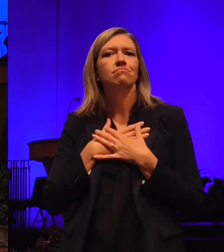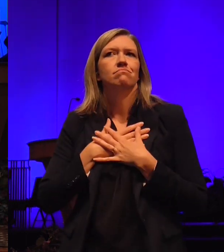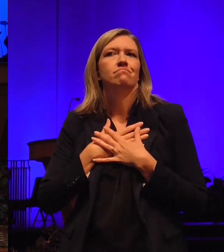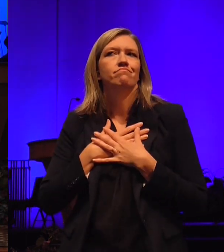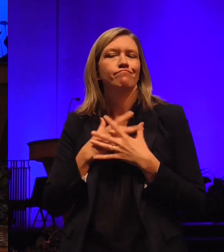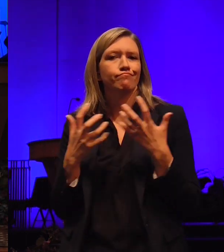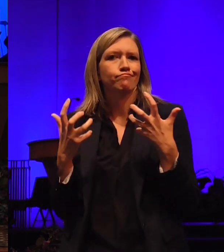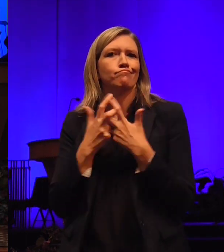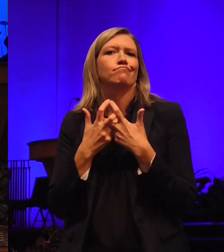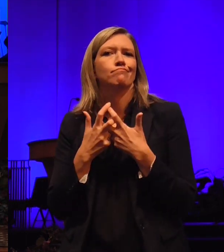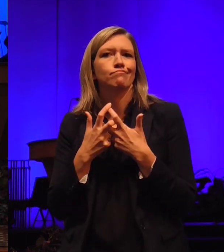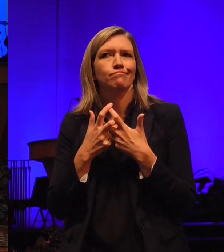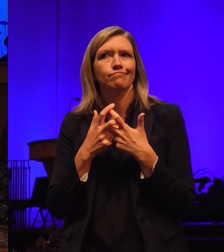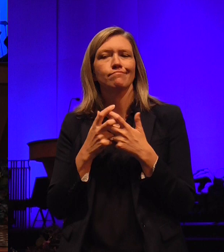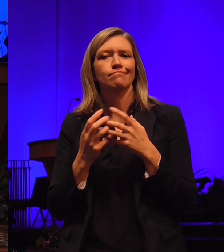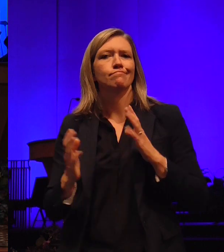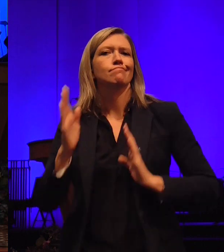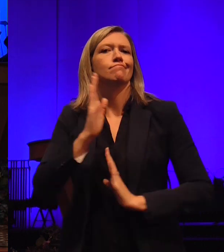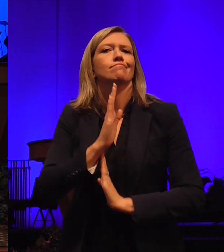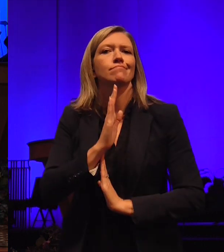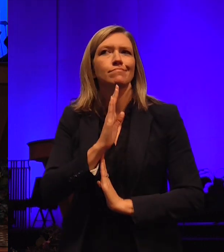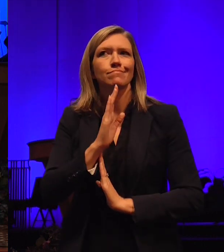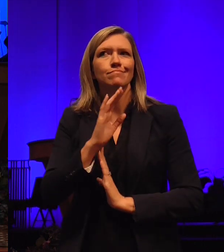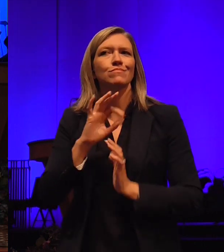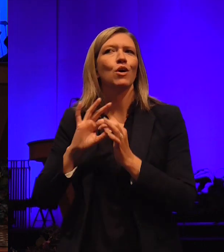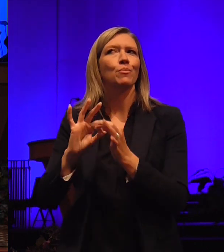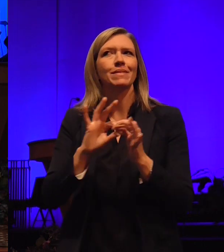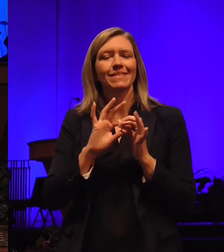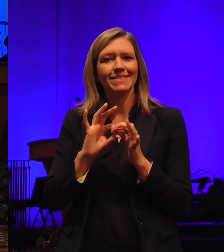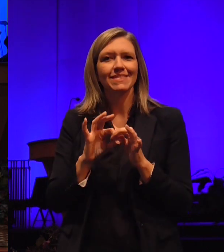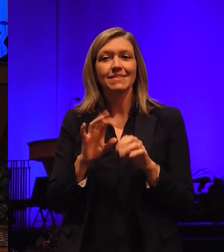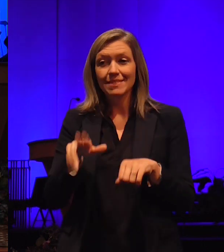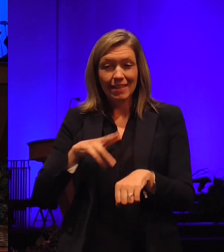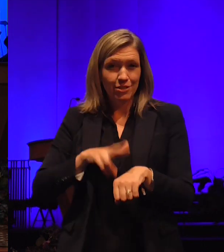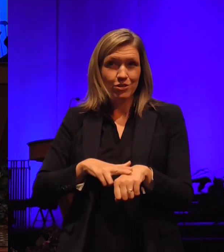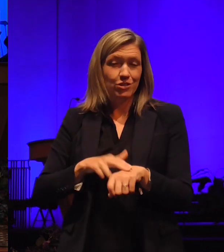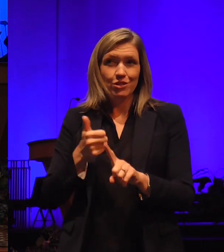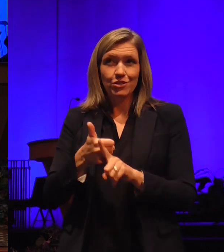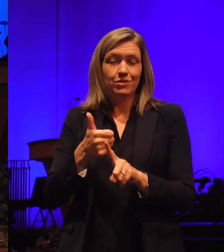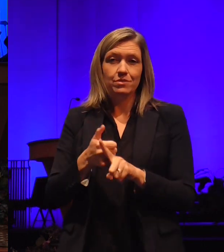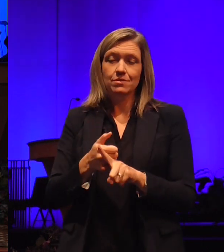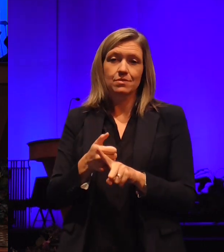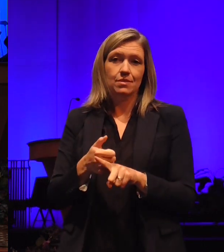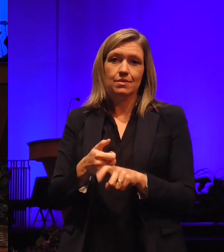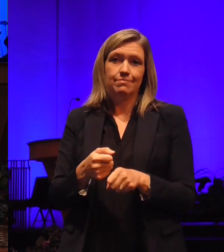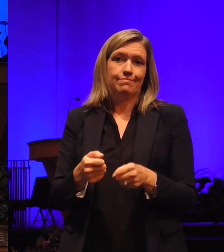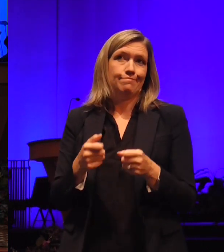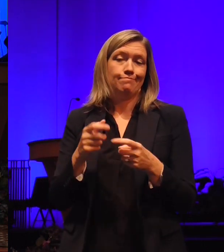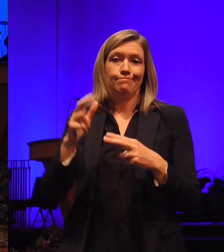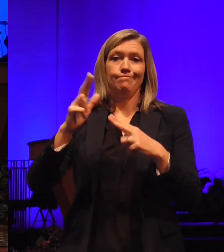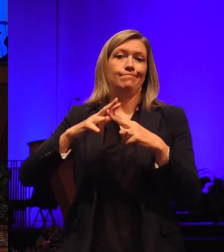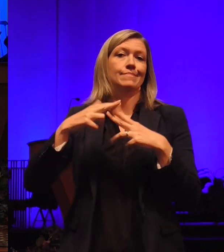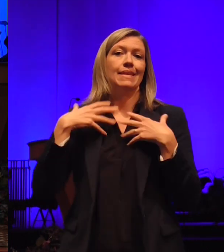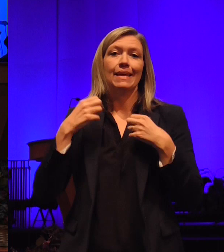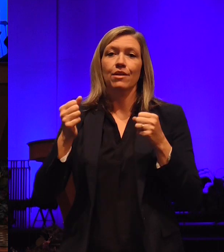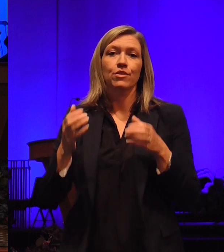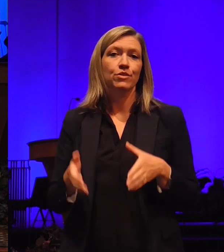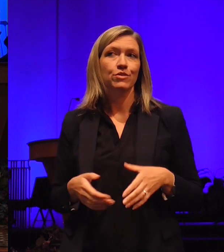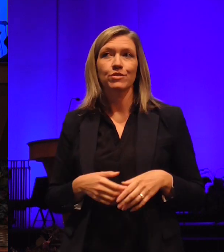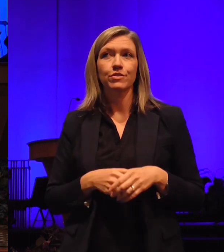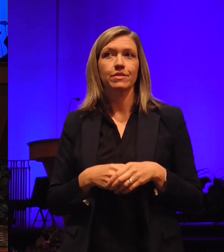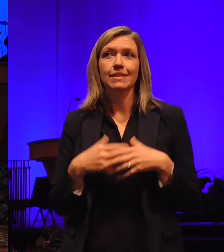congruence and coming back into harmony? Nature is the great healer. Nature is the